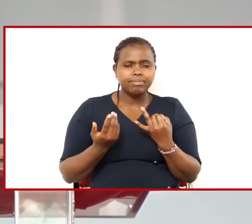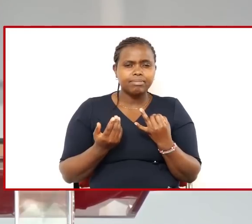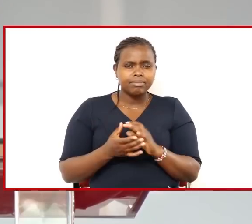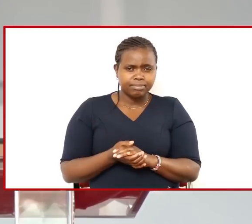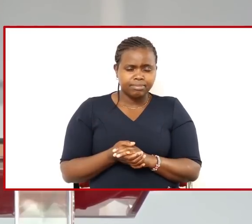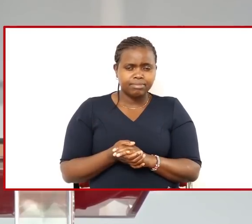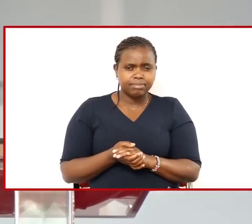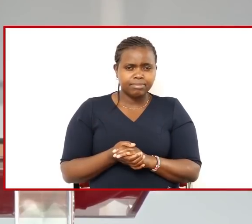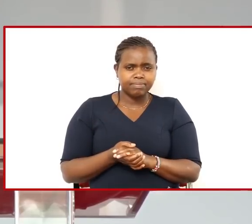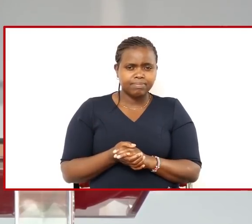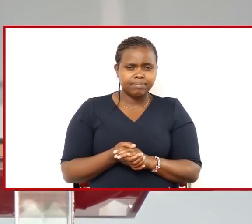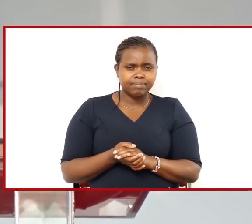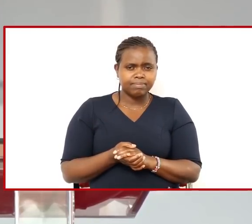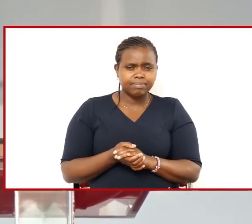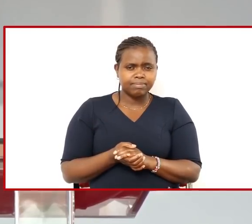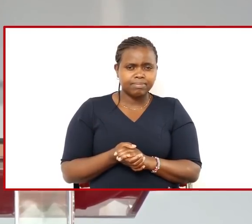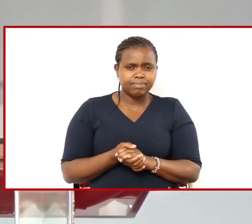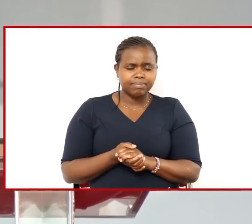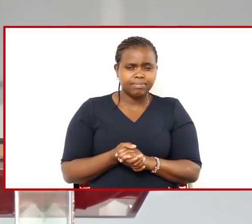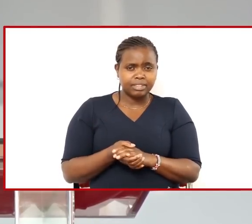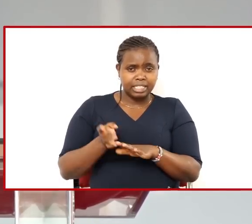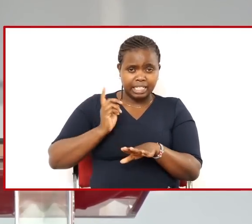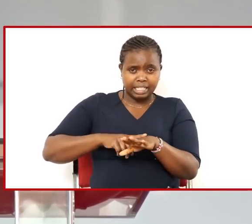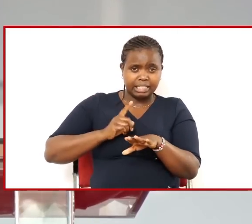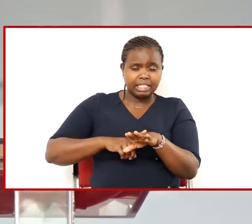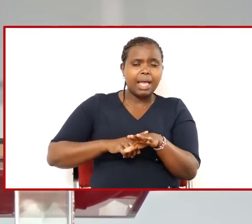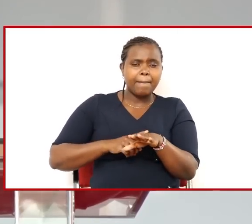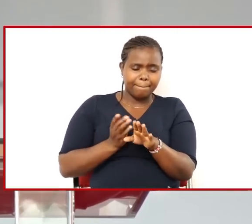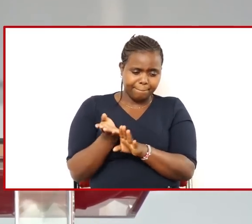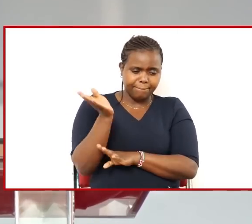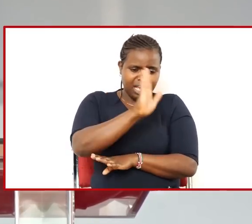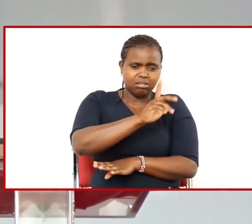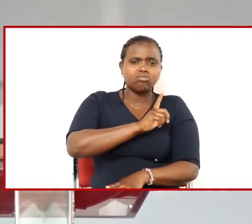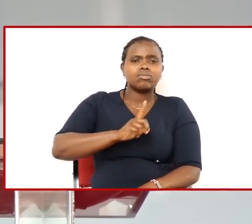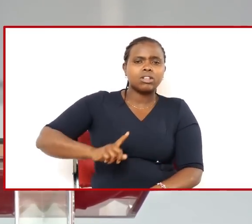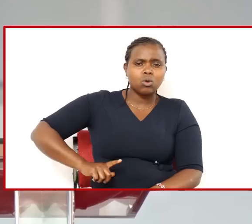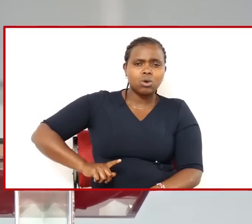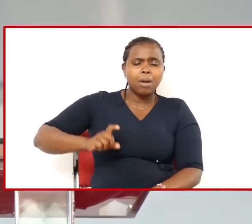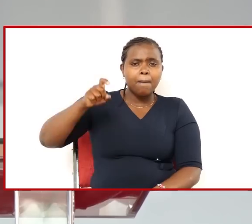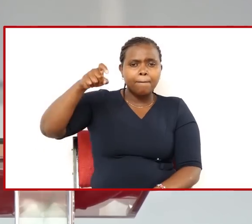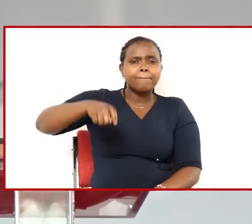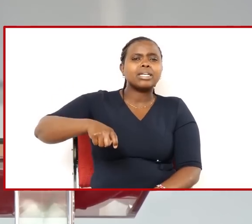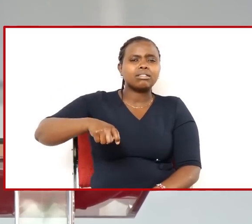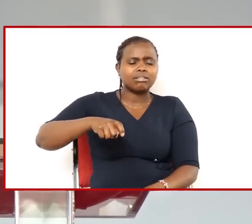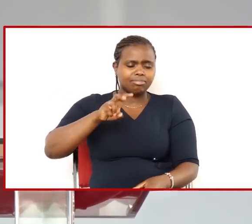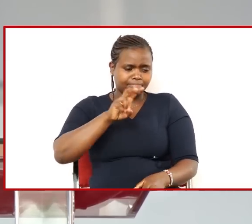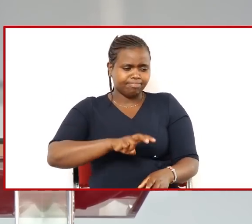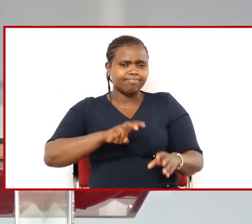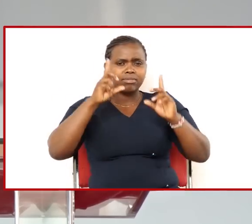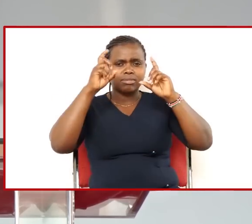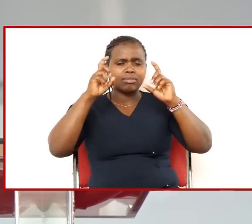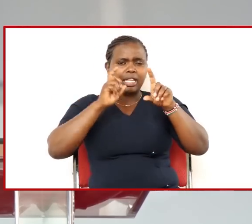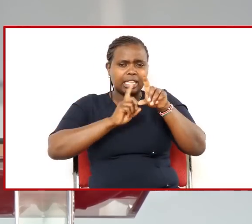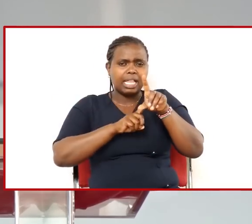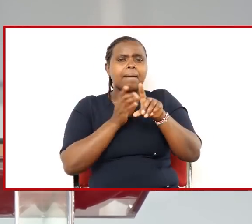that you, in the time of restoration, you must look at the picture in